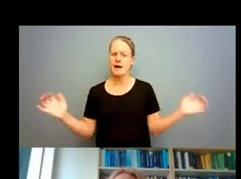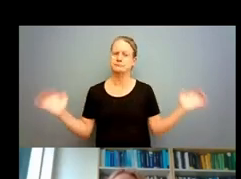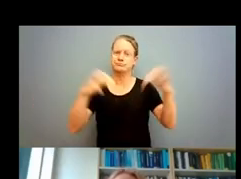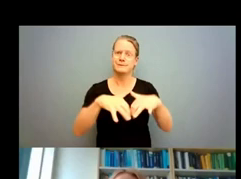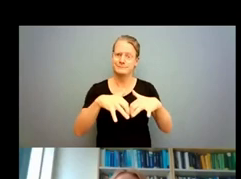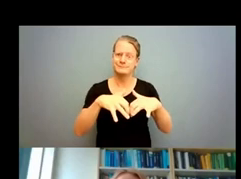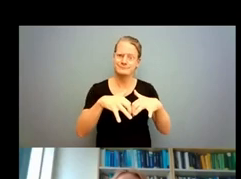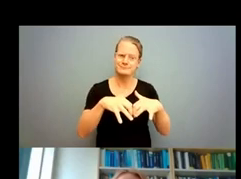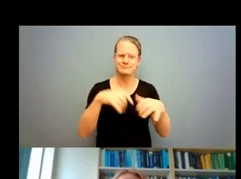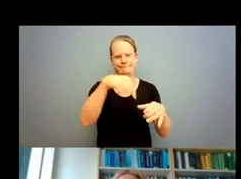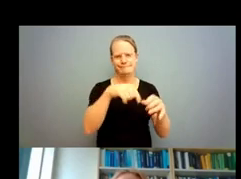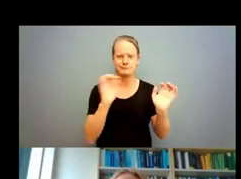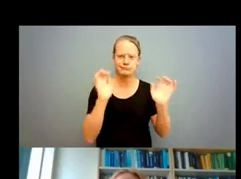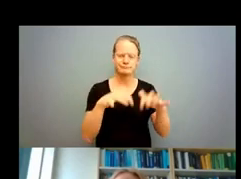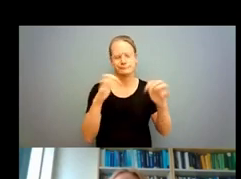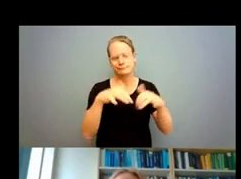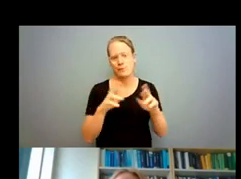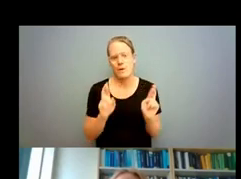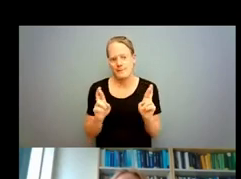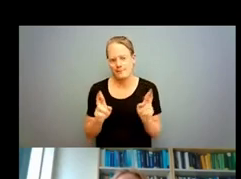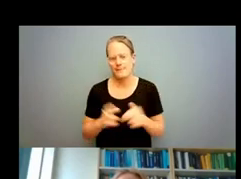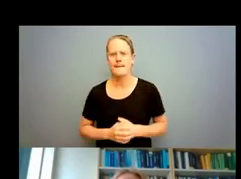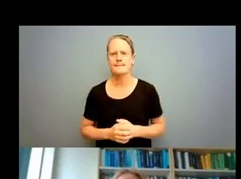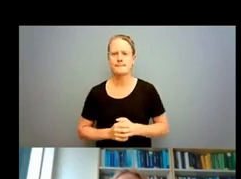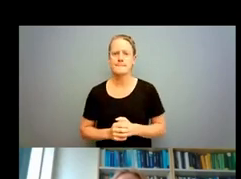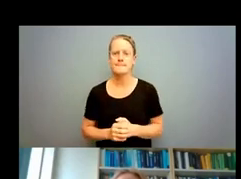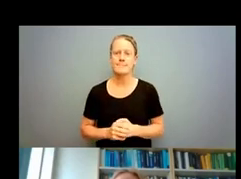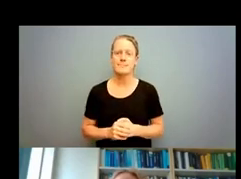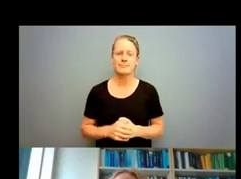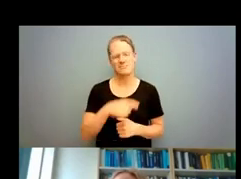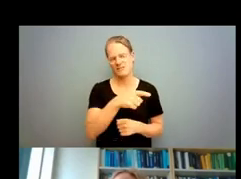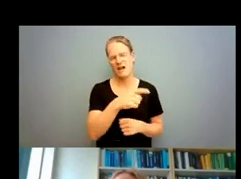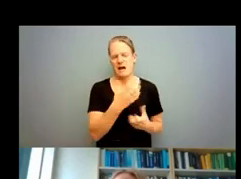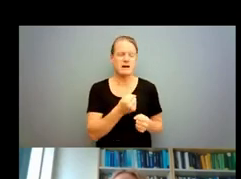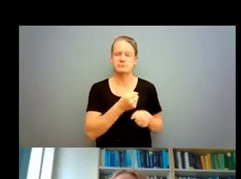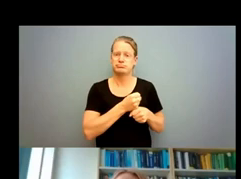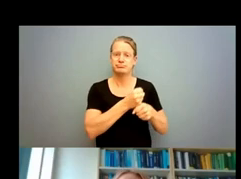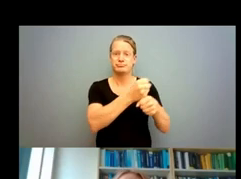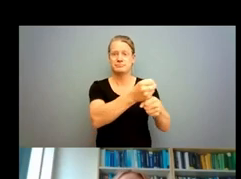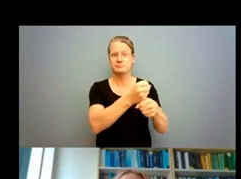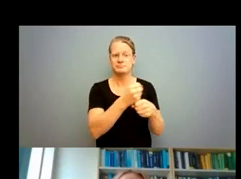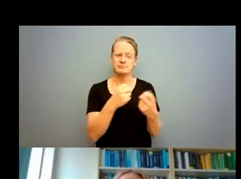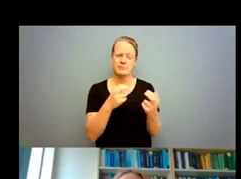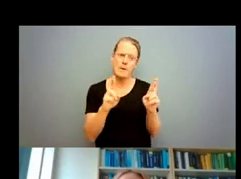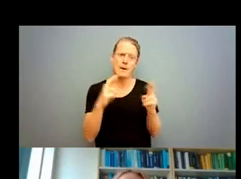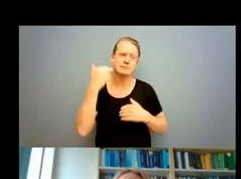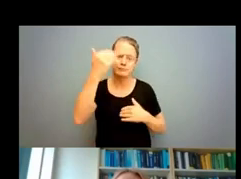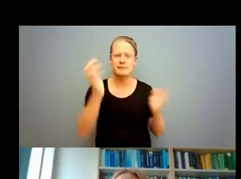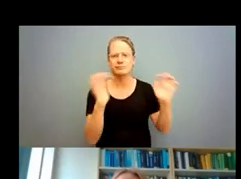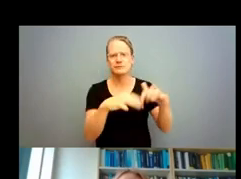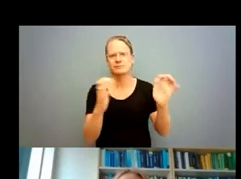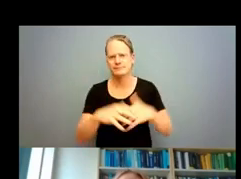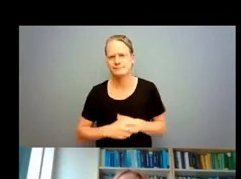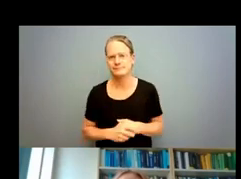forums, including the Permanent Forum. You also have the other UN agencies that